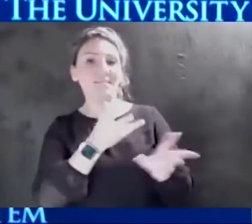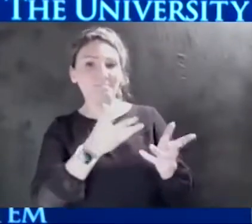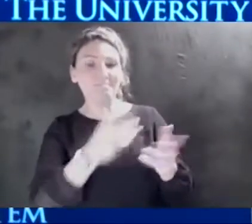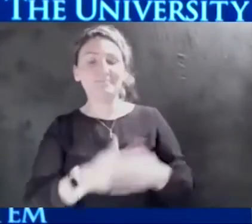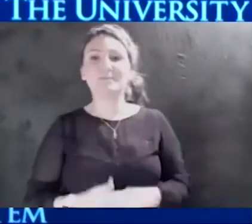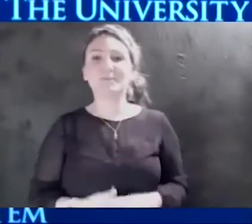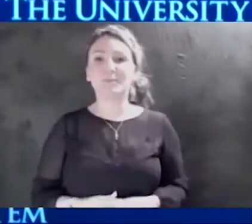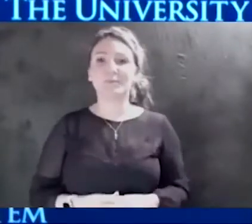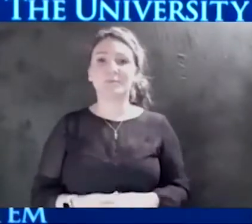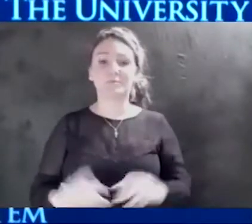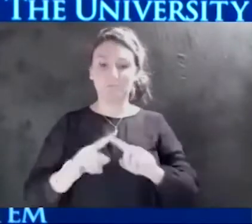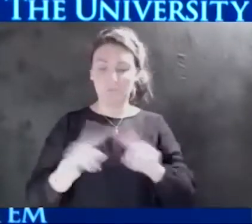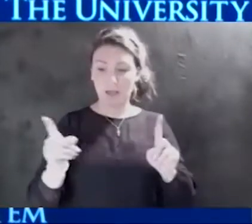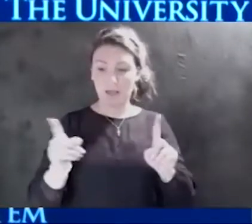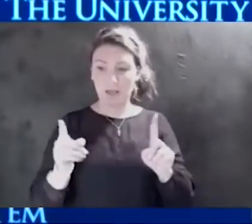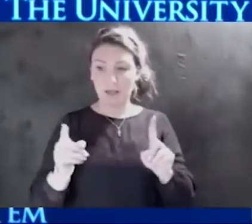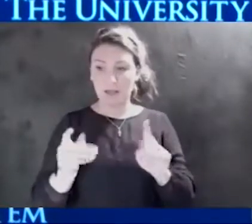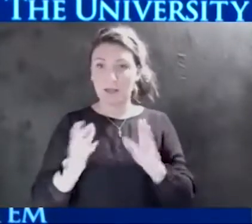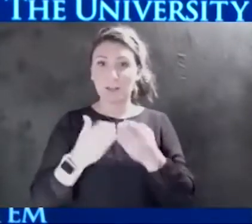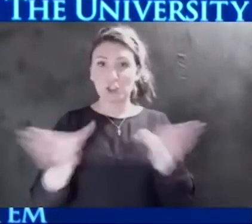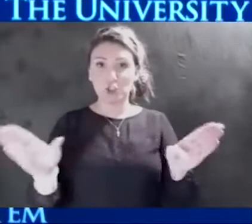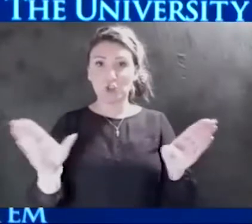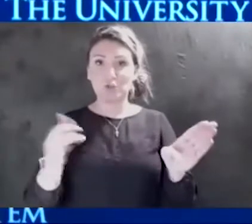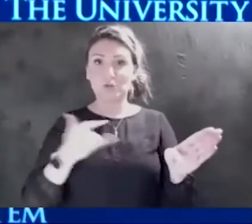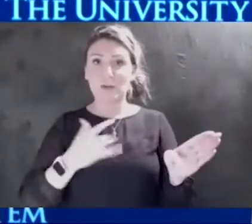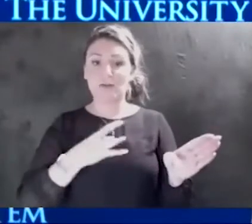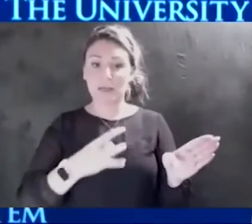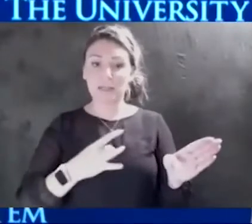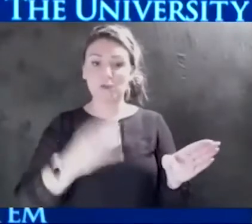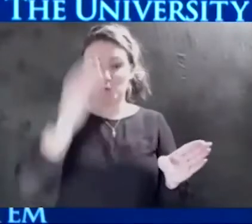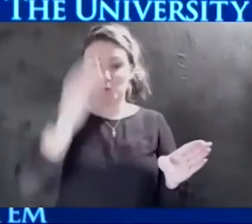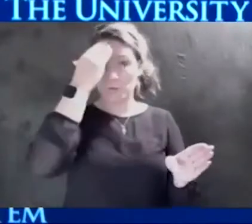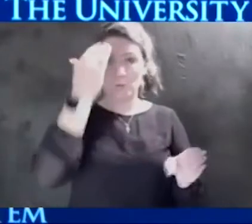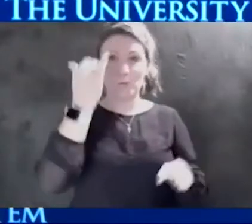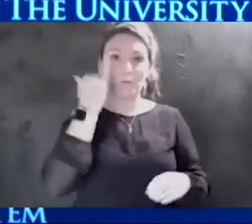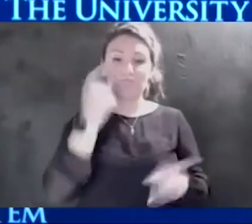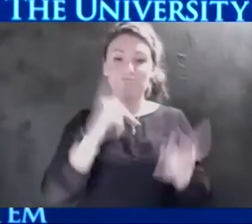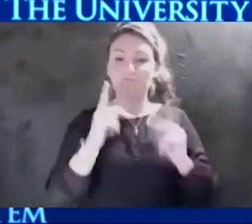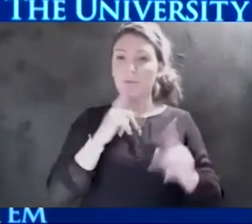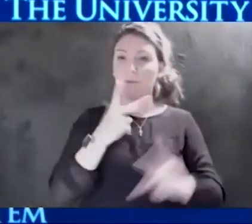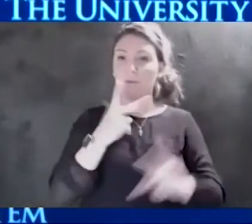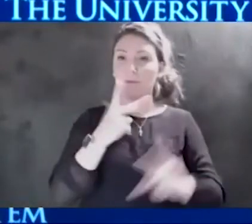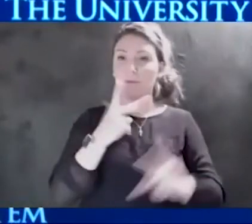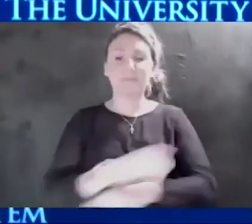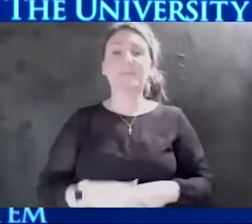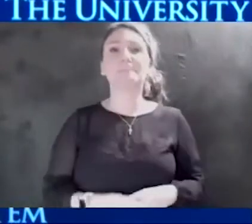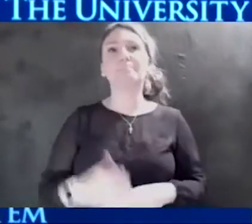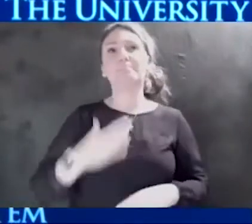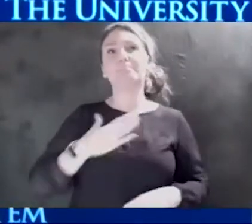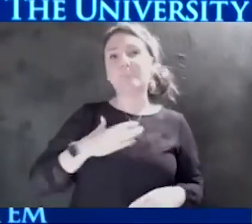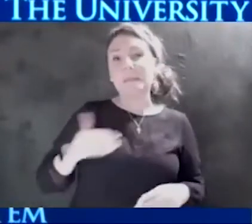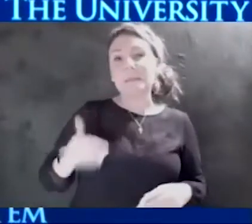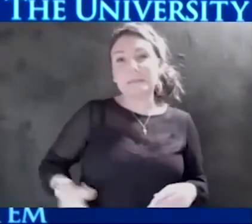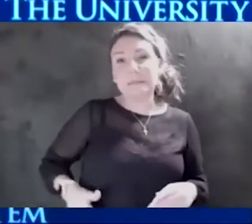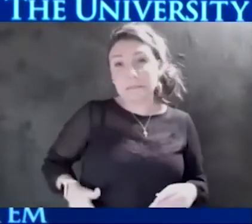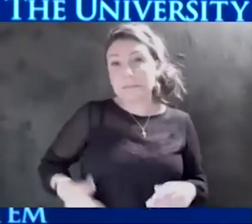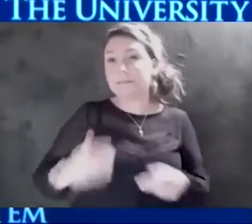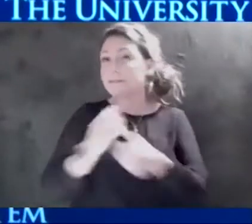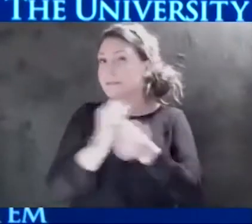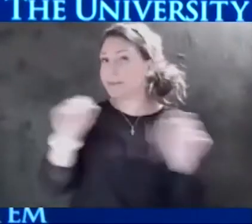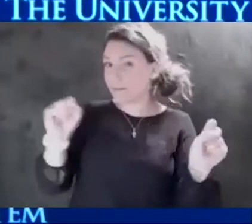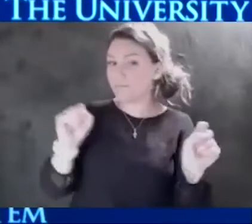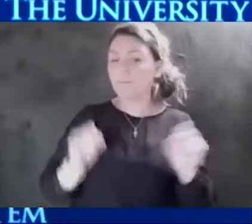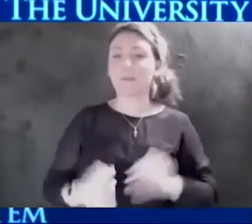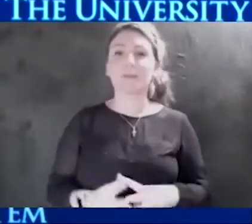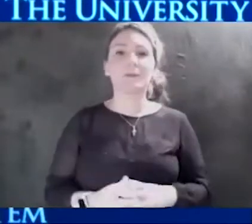I do like to know if people are vaccinated. My sense is that that's safer. But I think I'll probably go